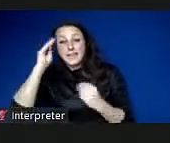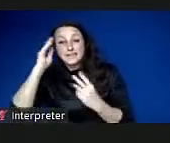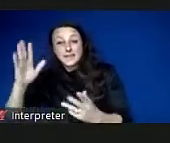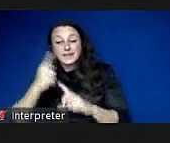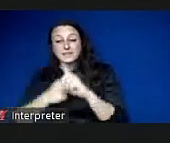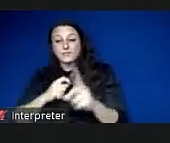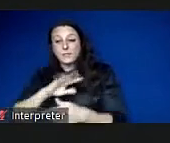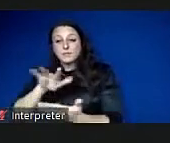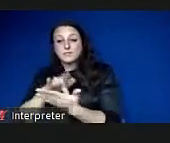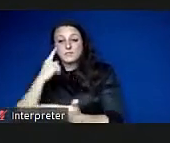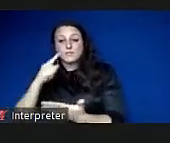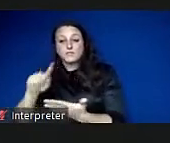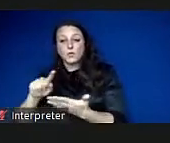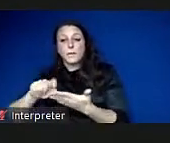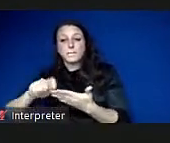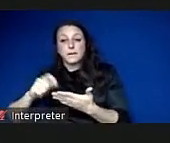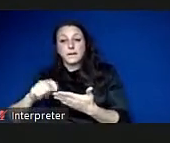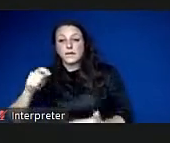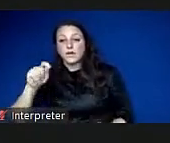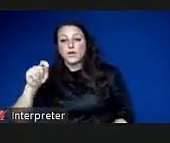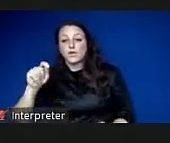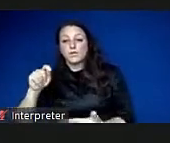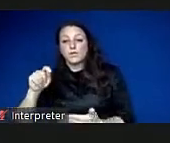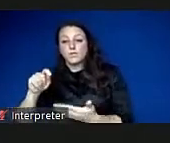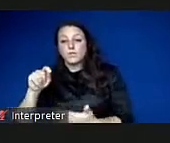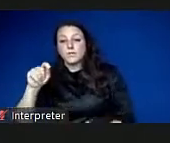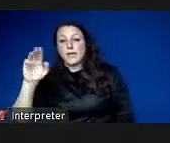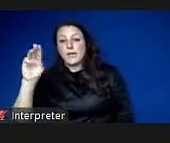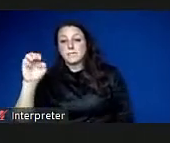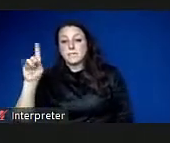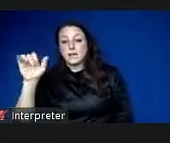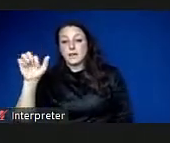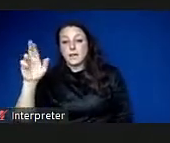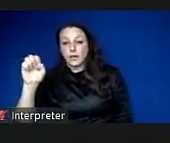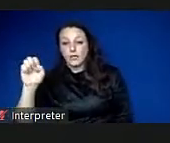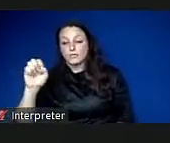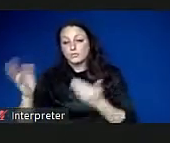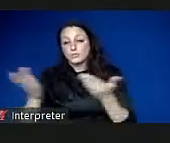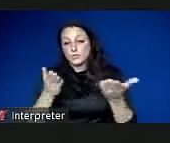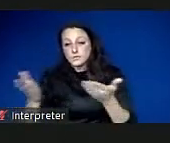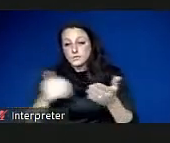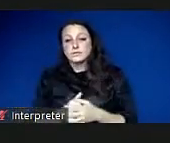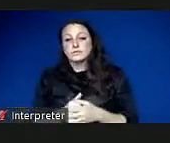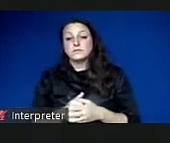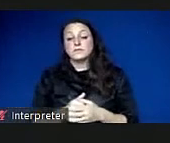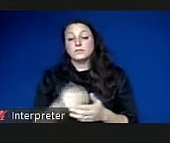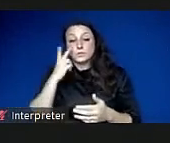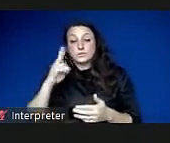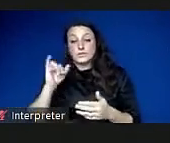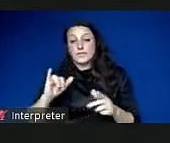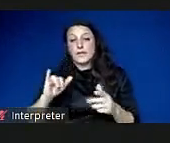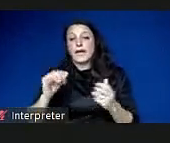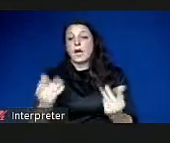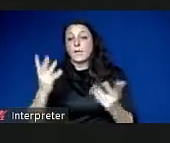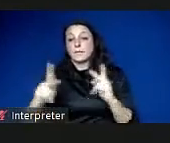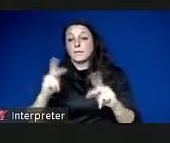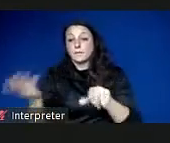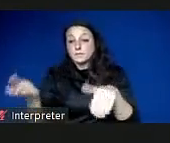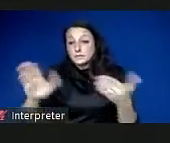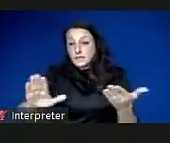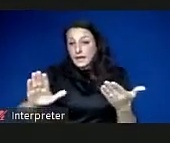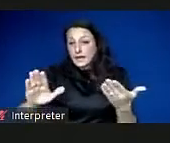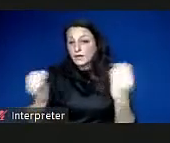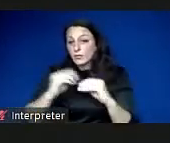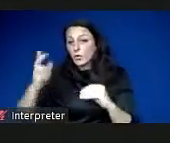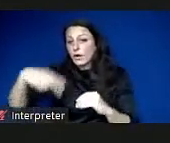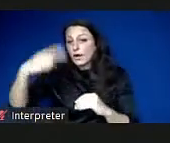and Medicaid Services. So what we see in that figure is fatality rates that are higher at facilities